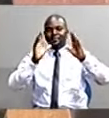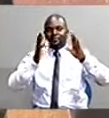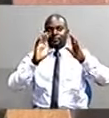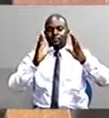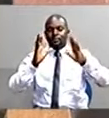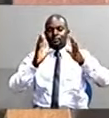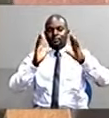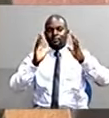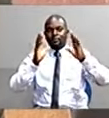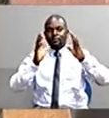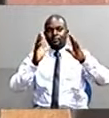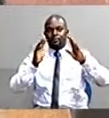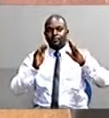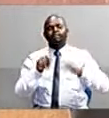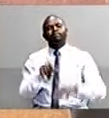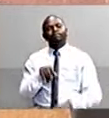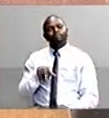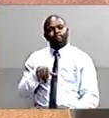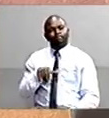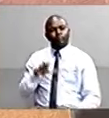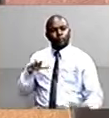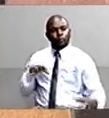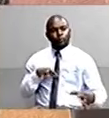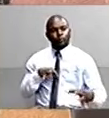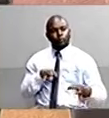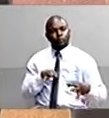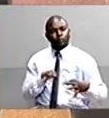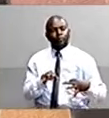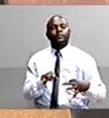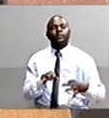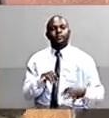for covering most of the distance.